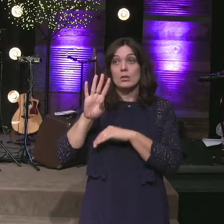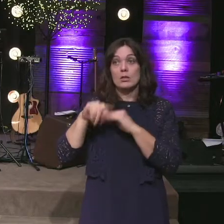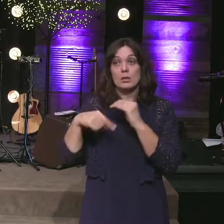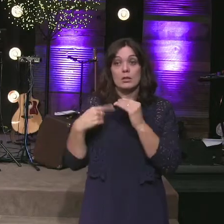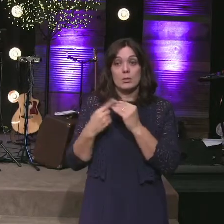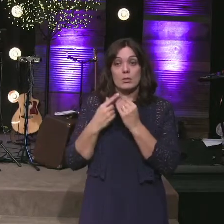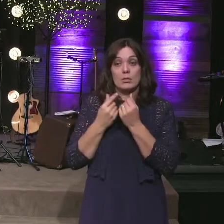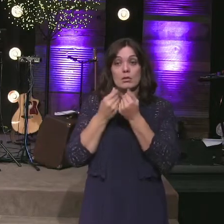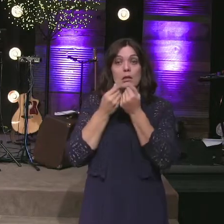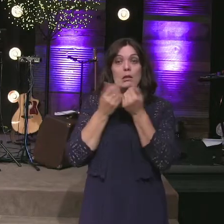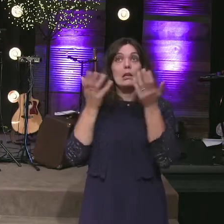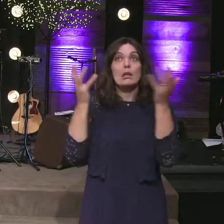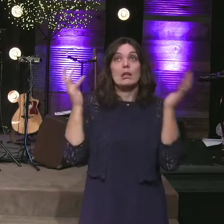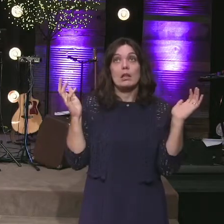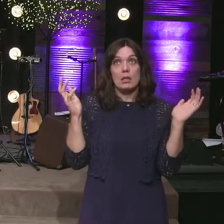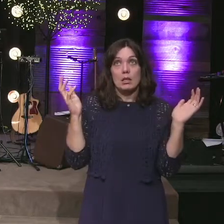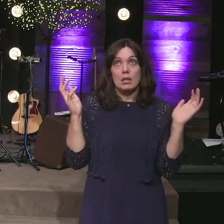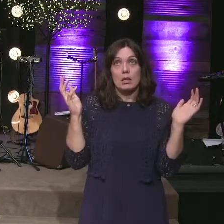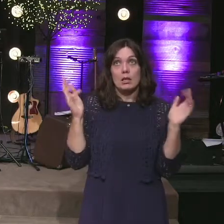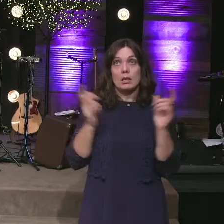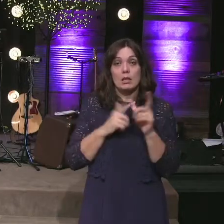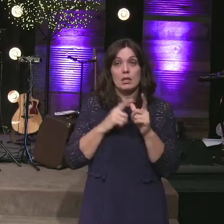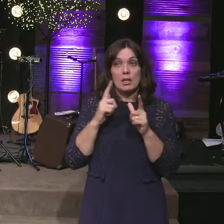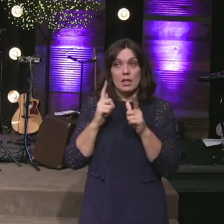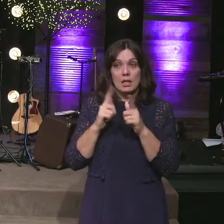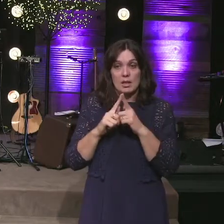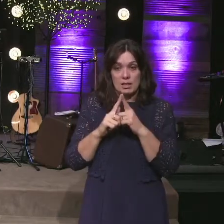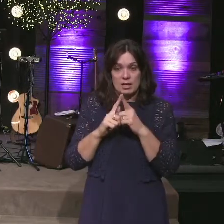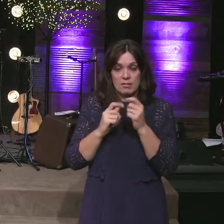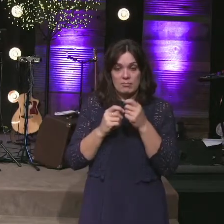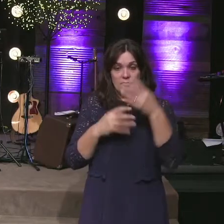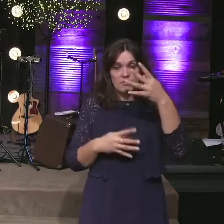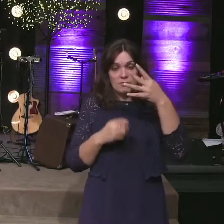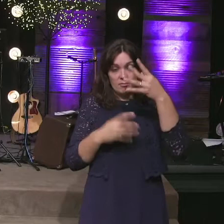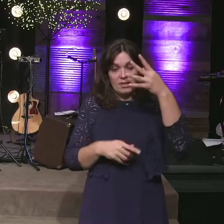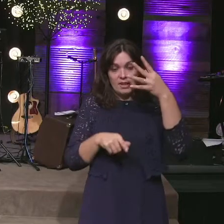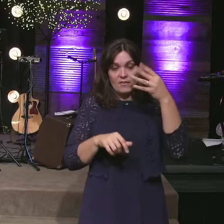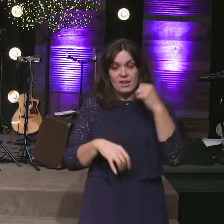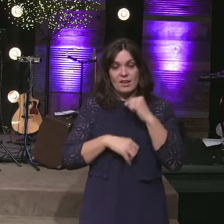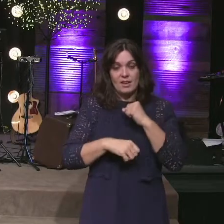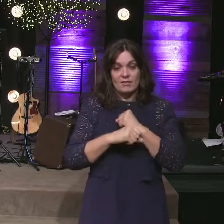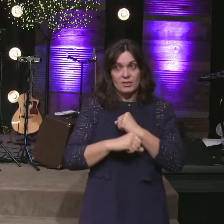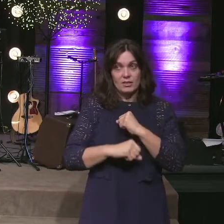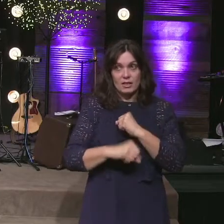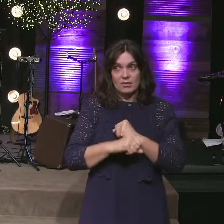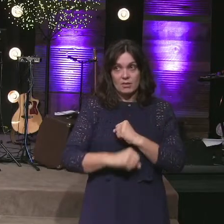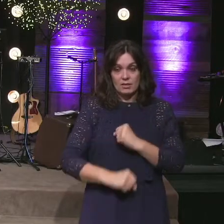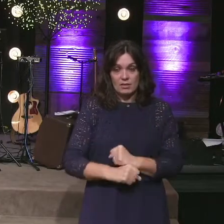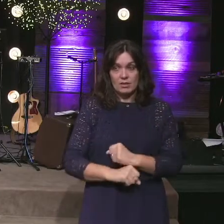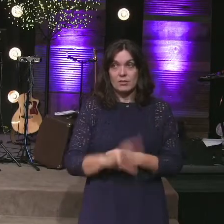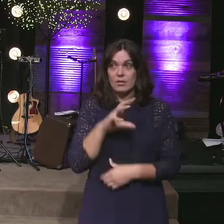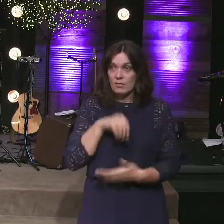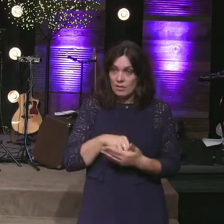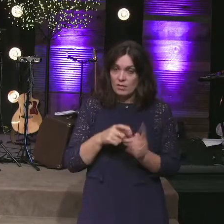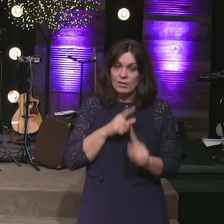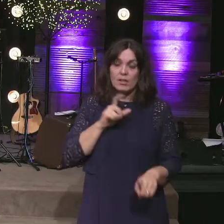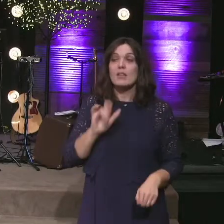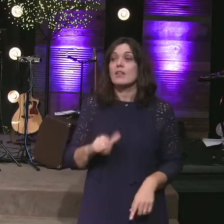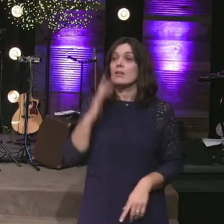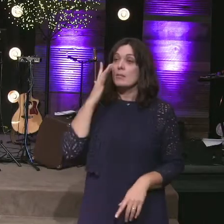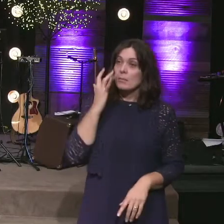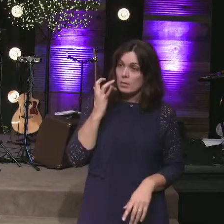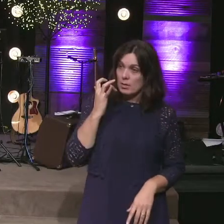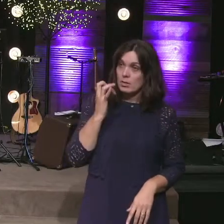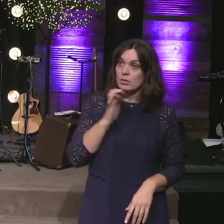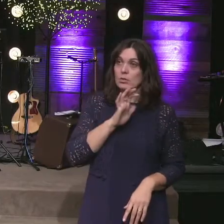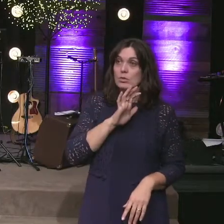anything, and next thing you know, your newsfeed is flooded with ads for that thing because you're